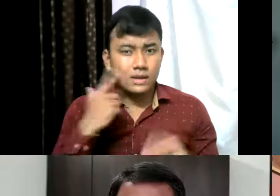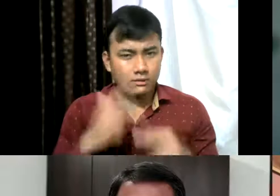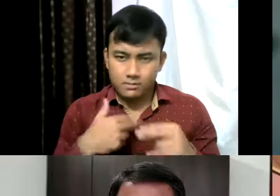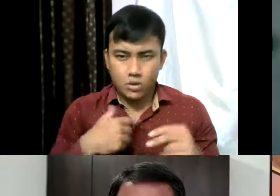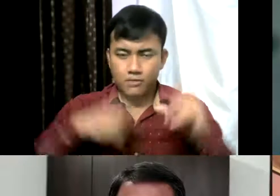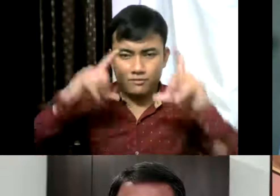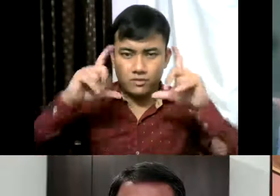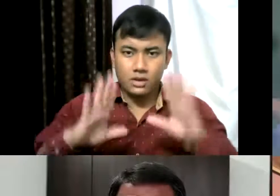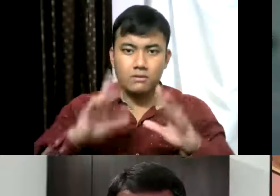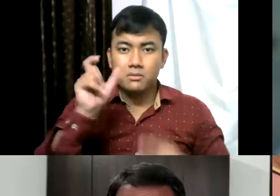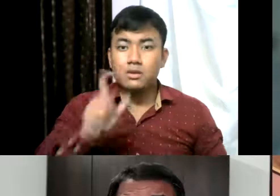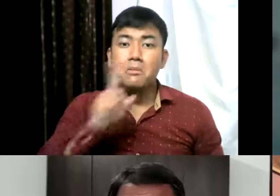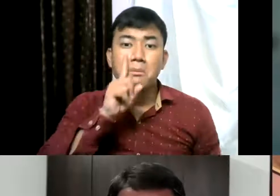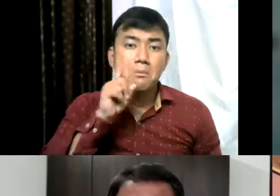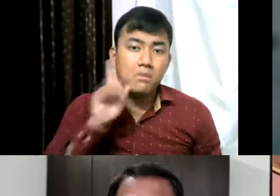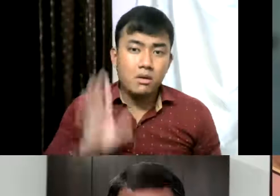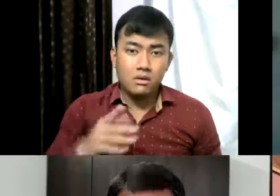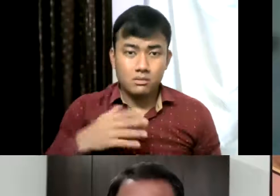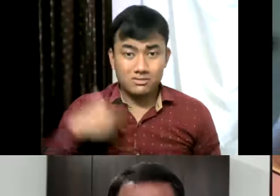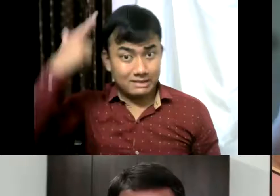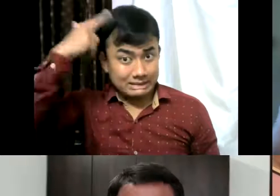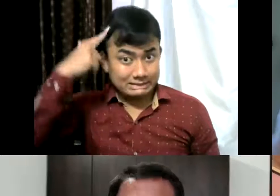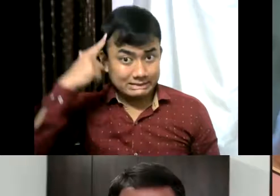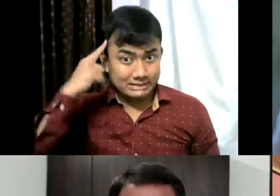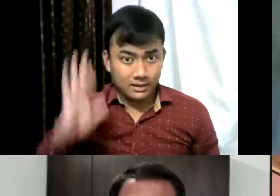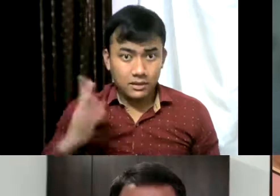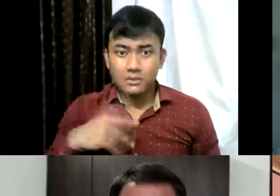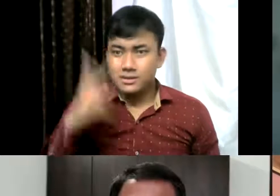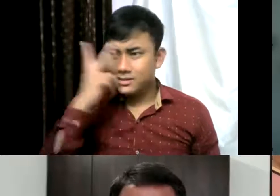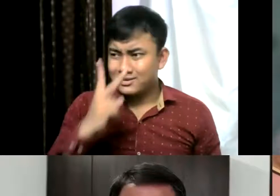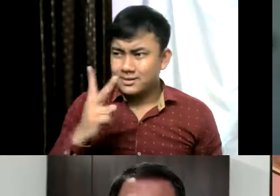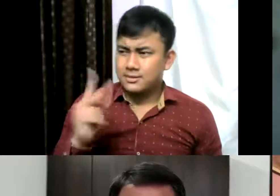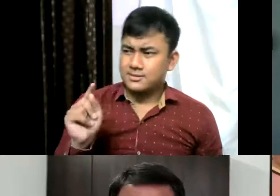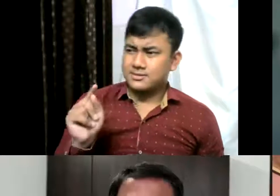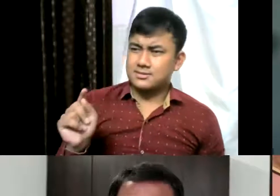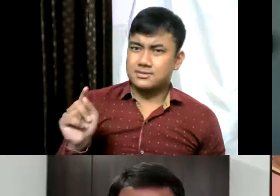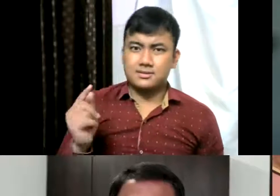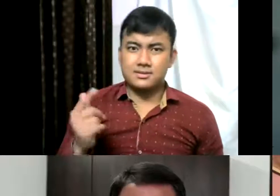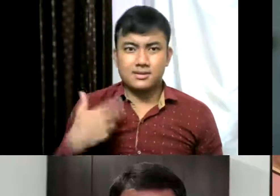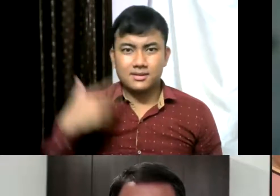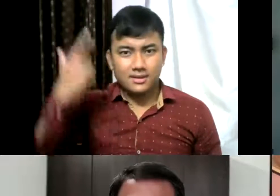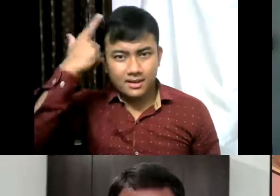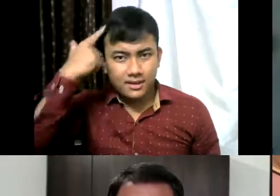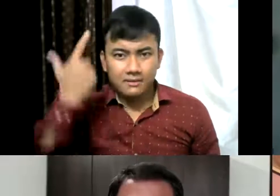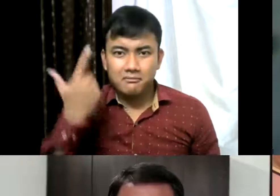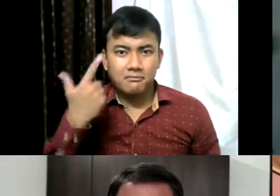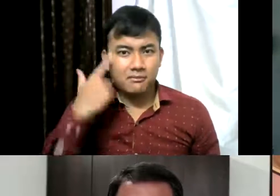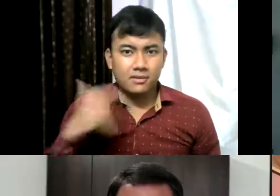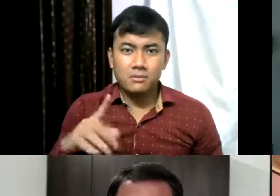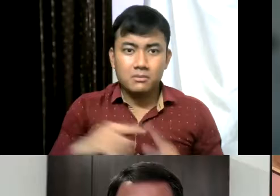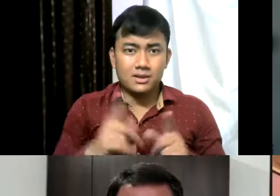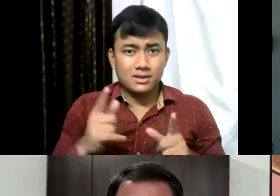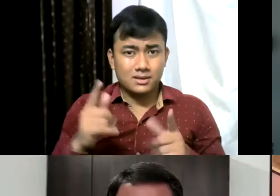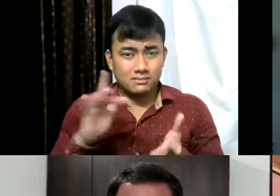fair skinned, I will show darker, or they will show overexposed, because cameras are not meant for dark skin. But in India, it's not just dark